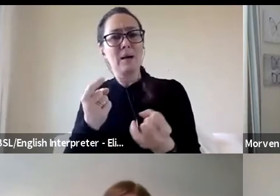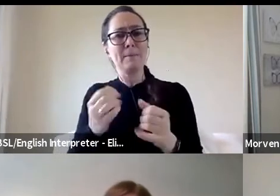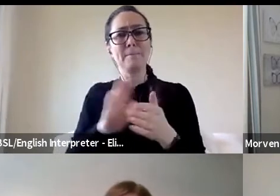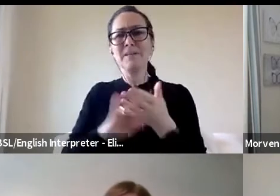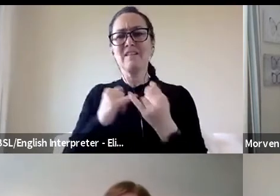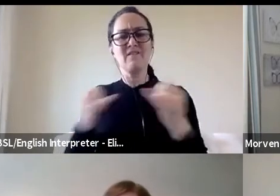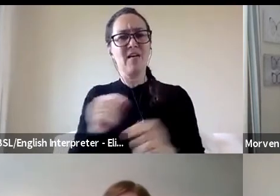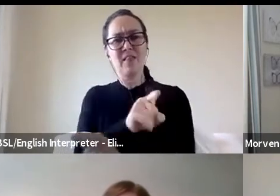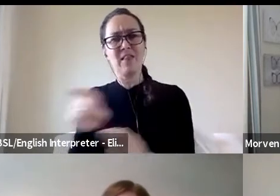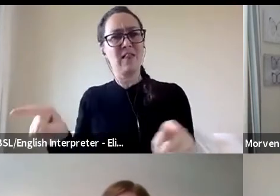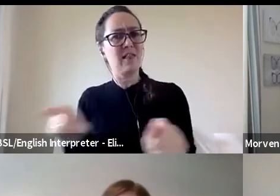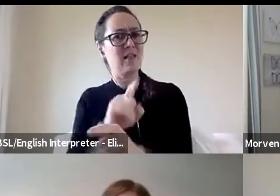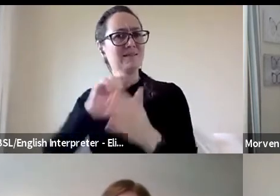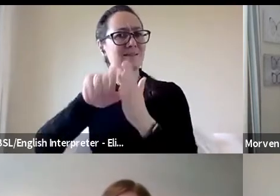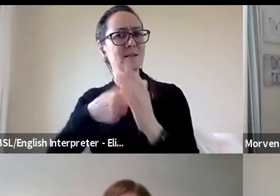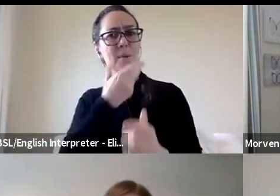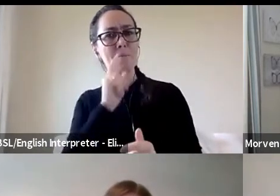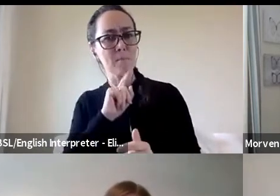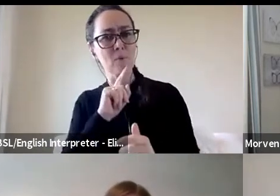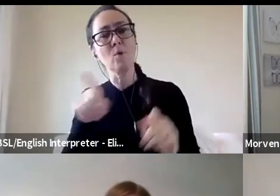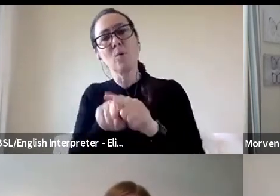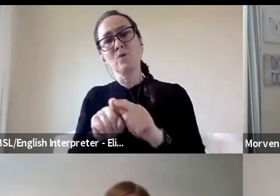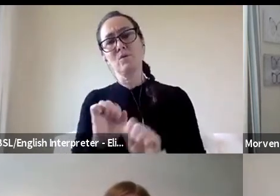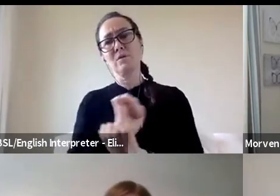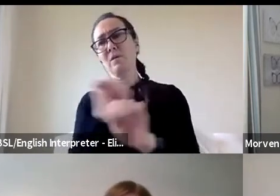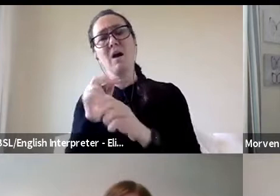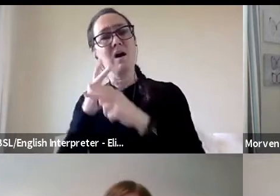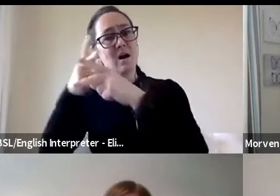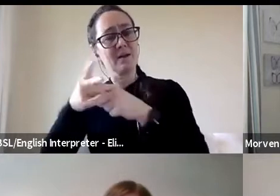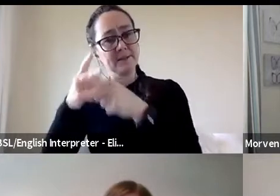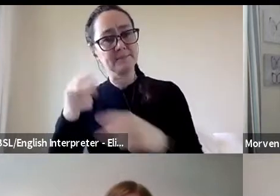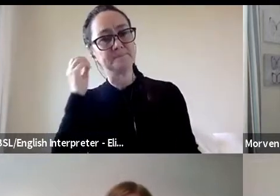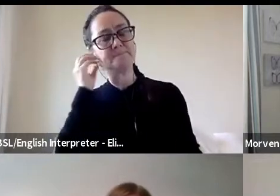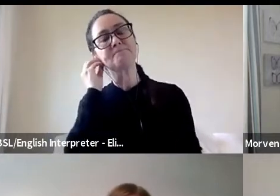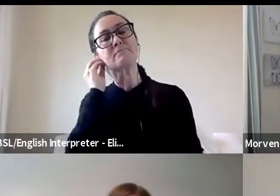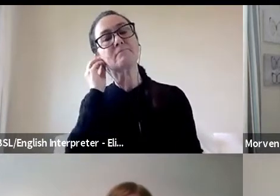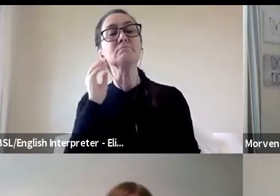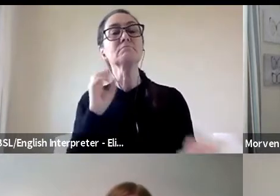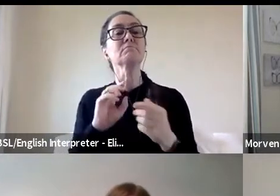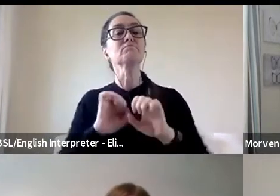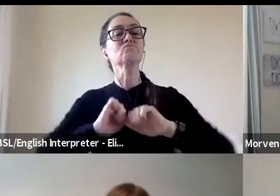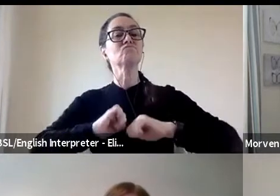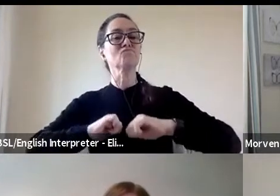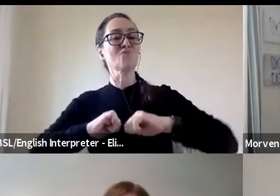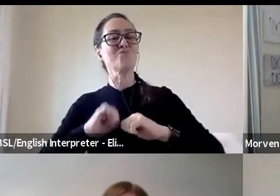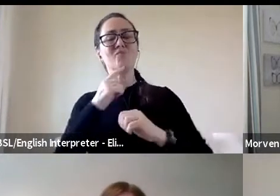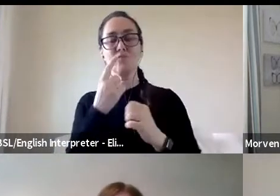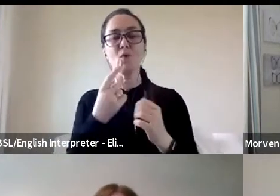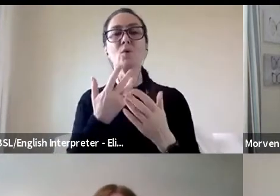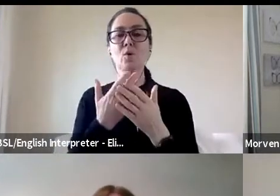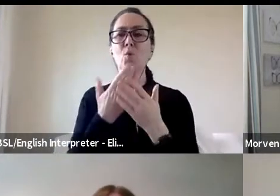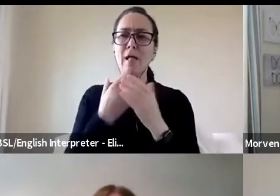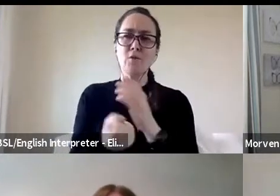criminal. We'll come back to an opportunity to delve deeper into some of these points that are raised. But first of